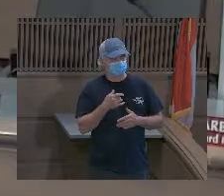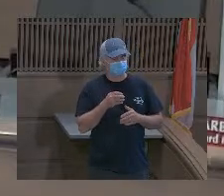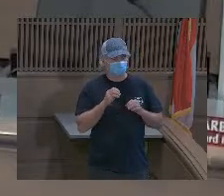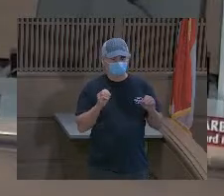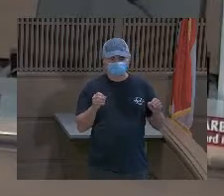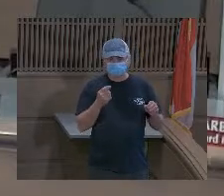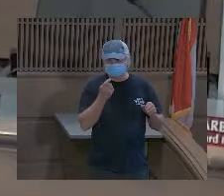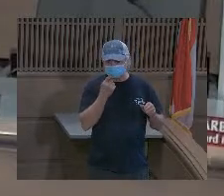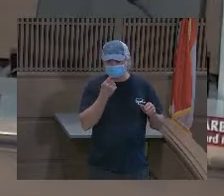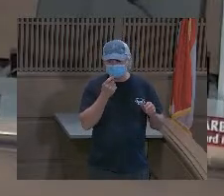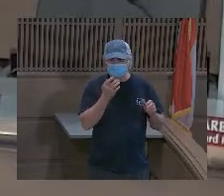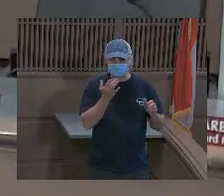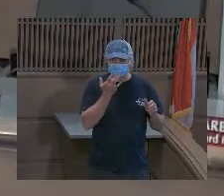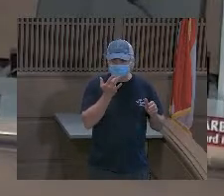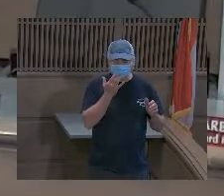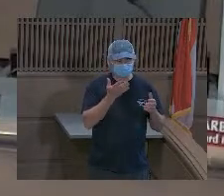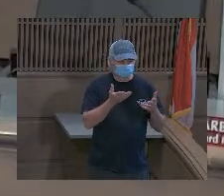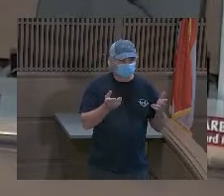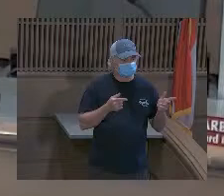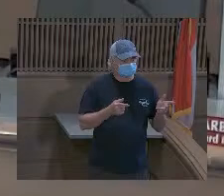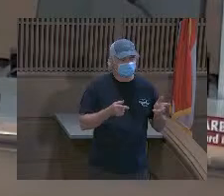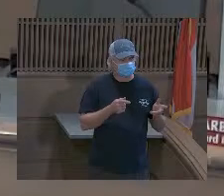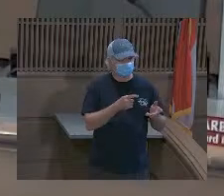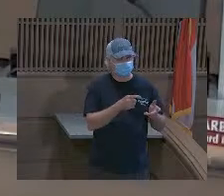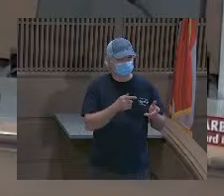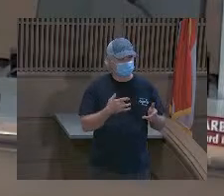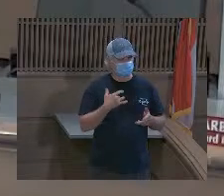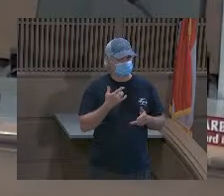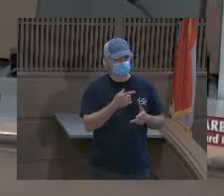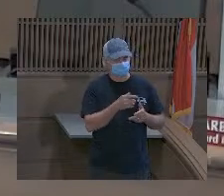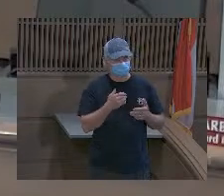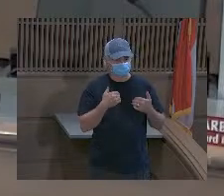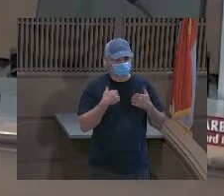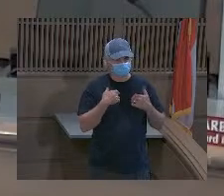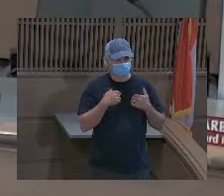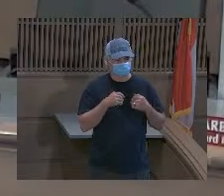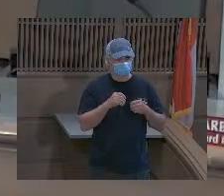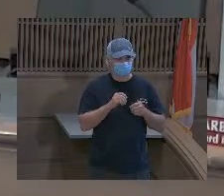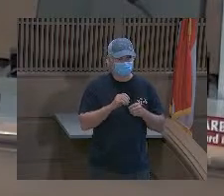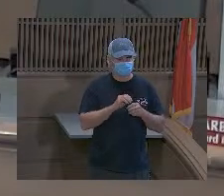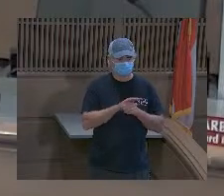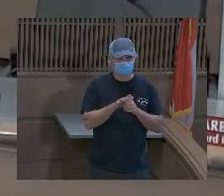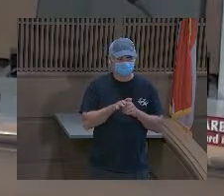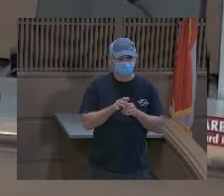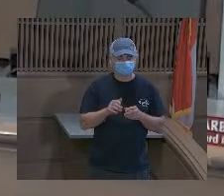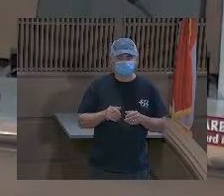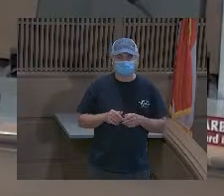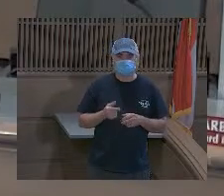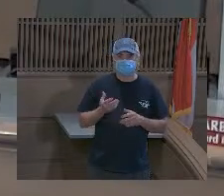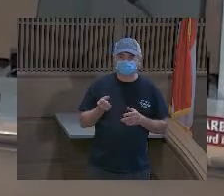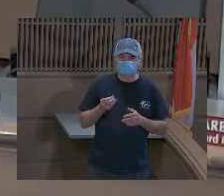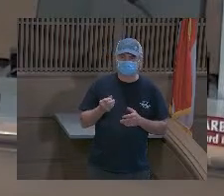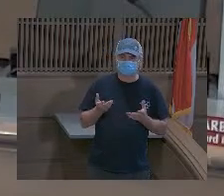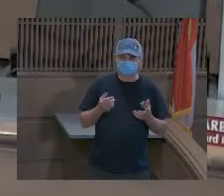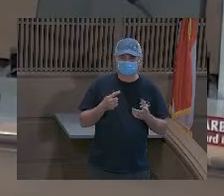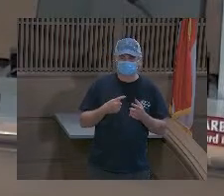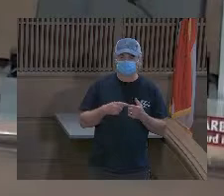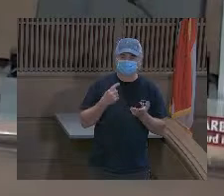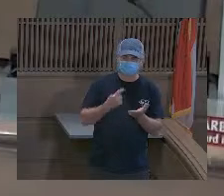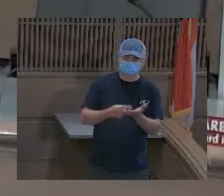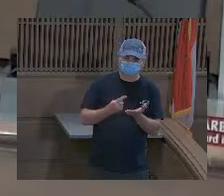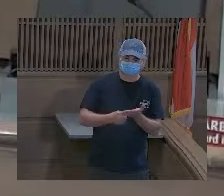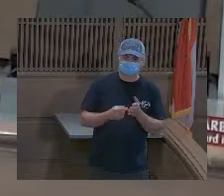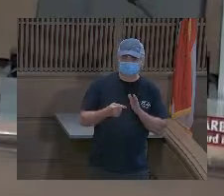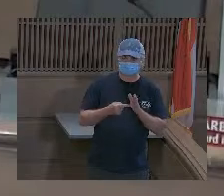isolate. With that in mind, I would like to review the symptoms that we attribute to COVID.